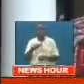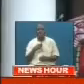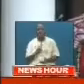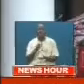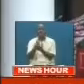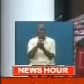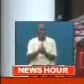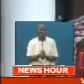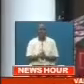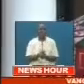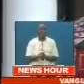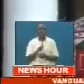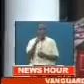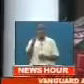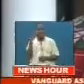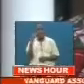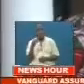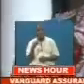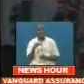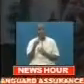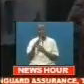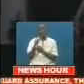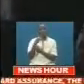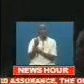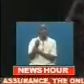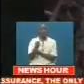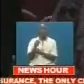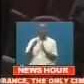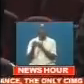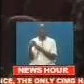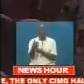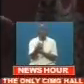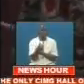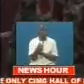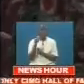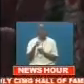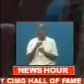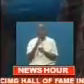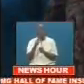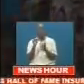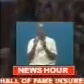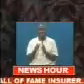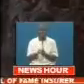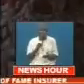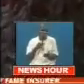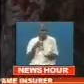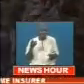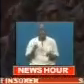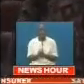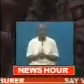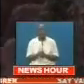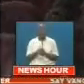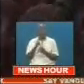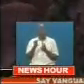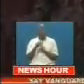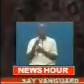them see their account. With his experience as a shareholder in 10 companies, you can call him a consultant if you choose to. For